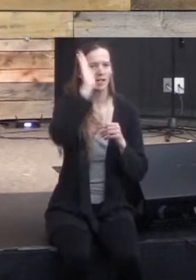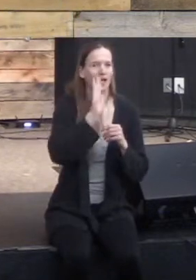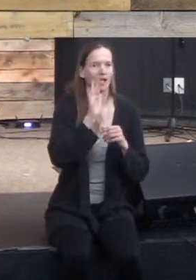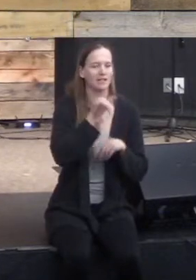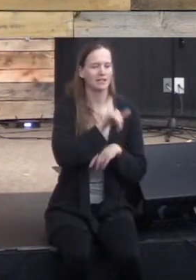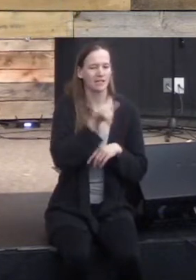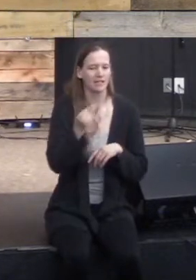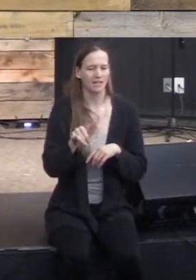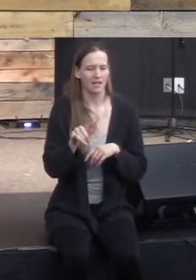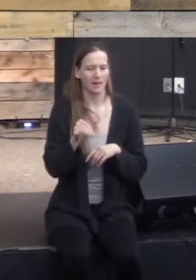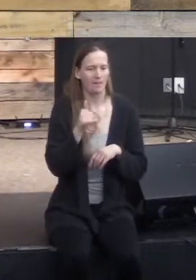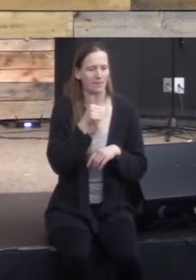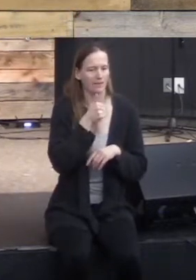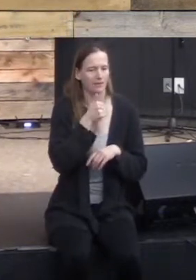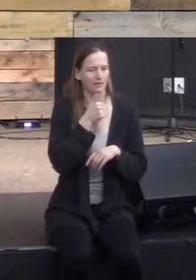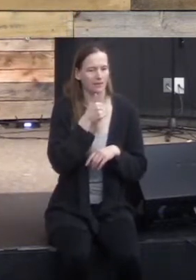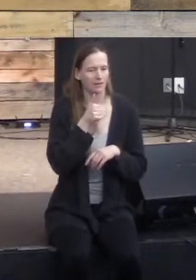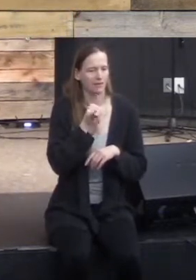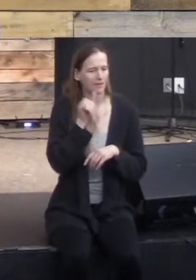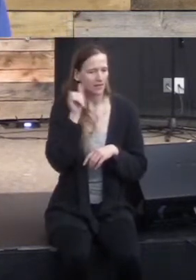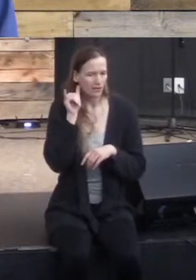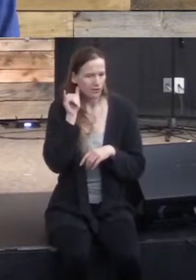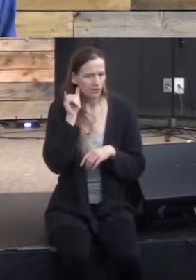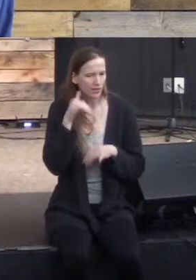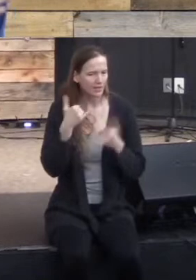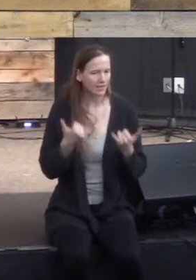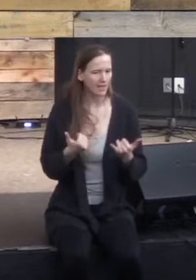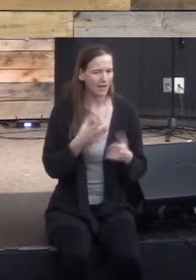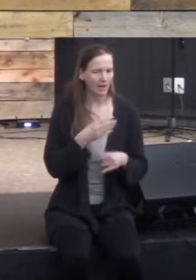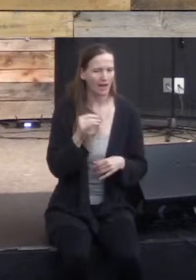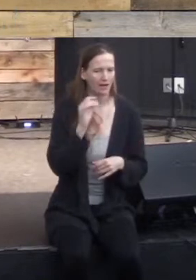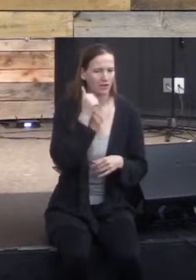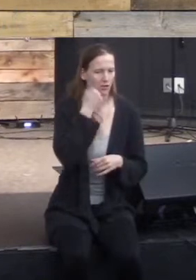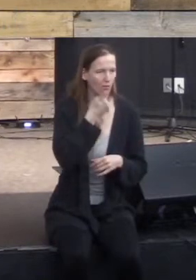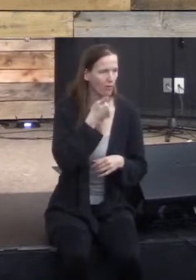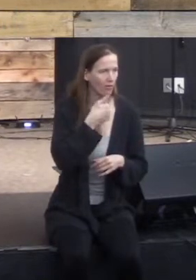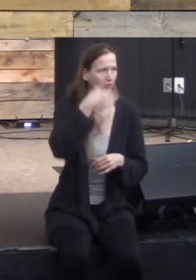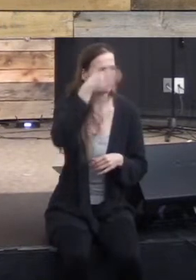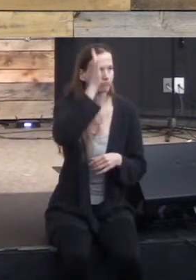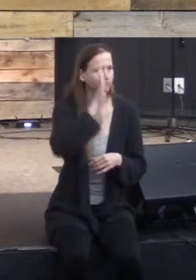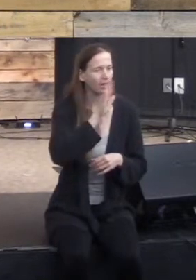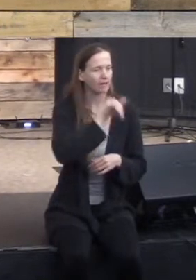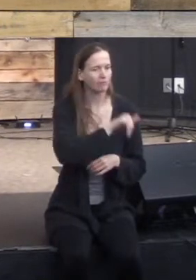how God tends to work with people. And of course, I'm talking about Jacob.